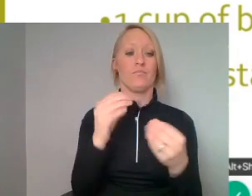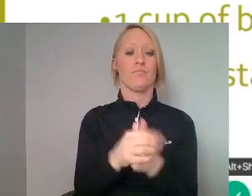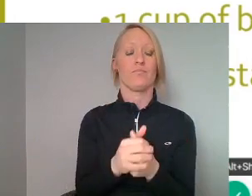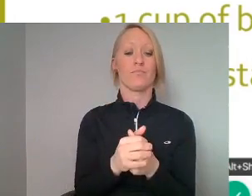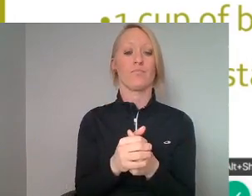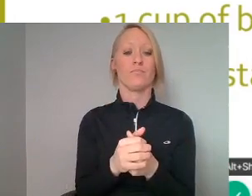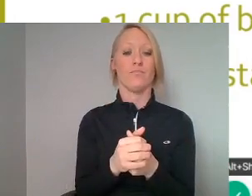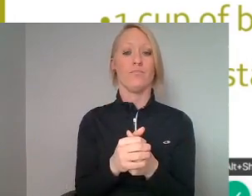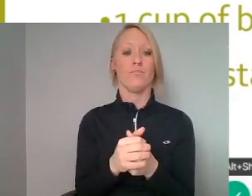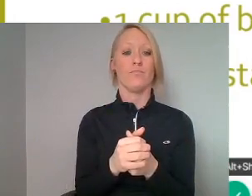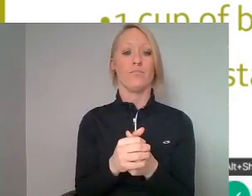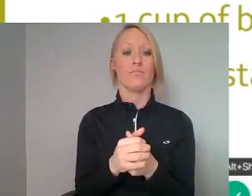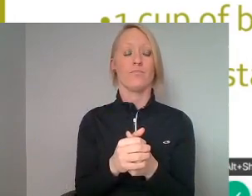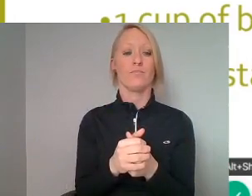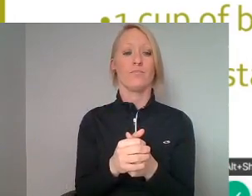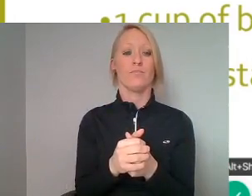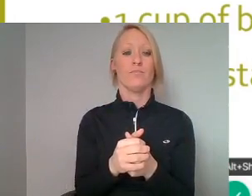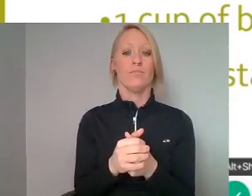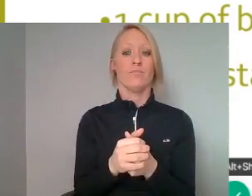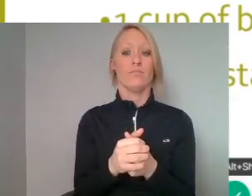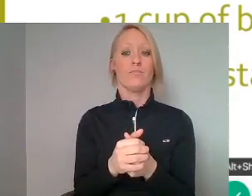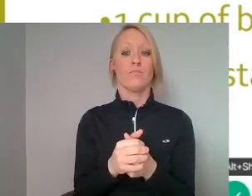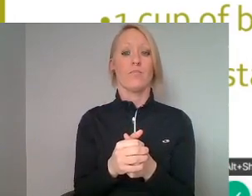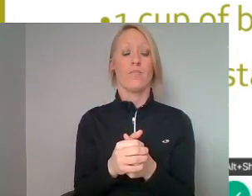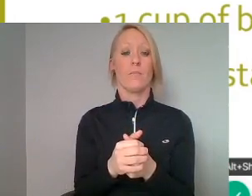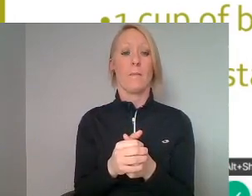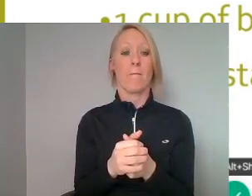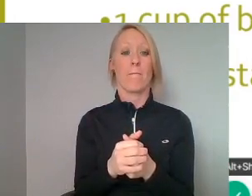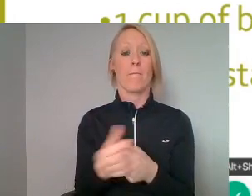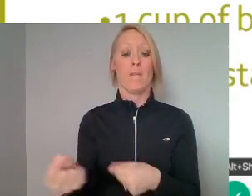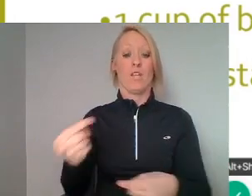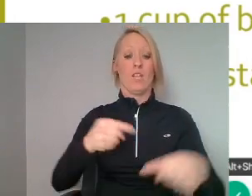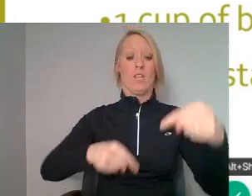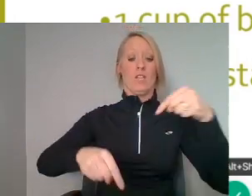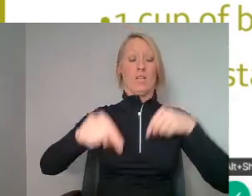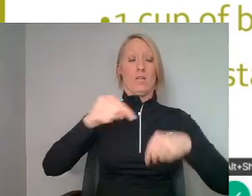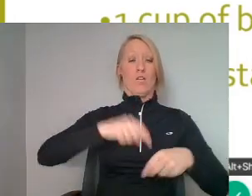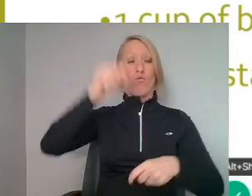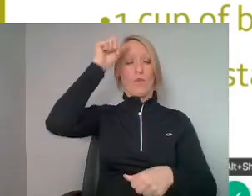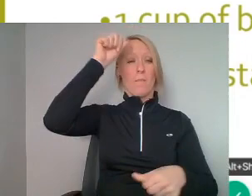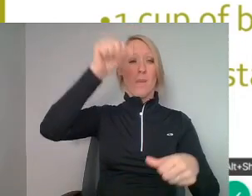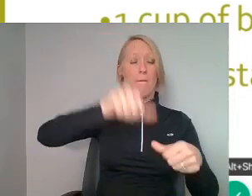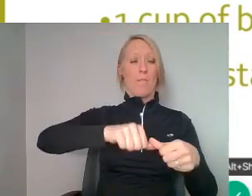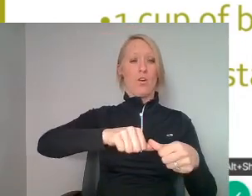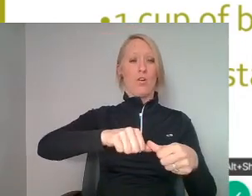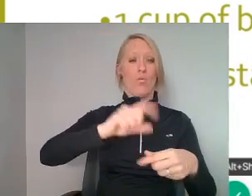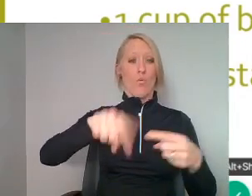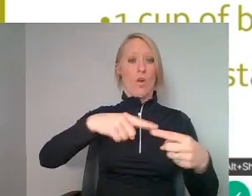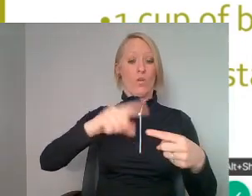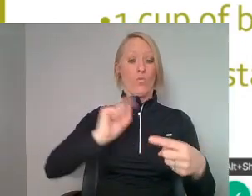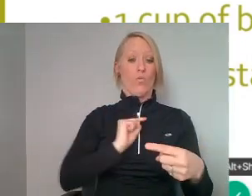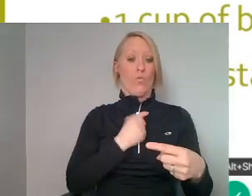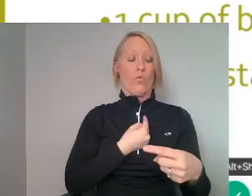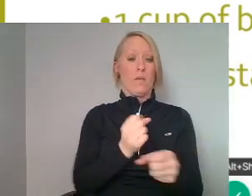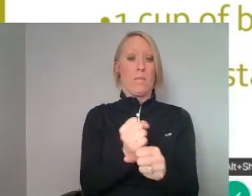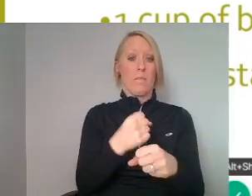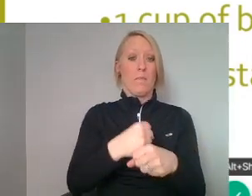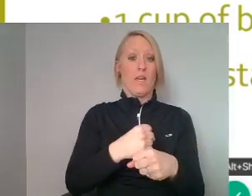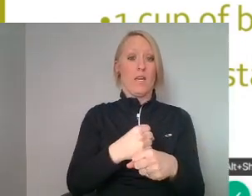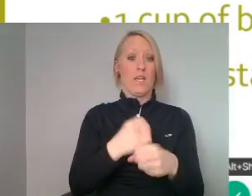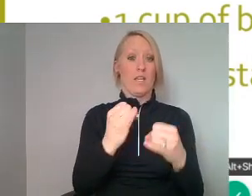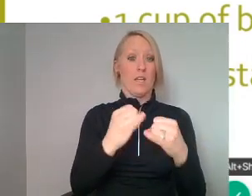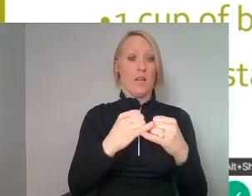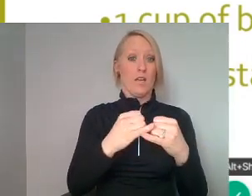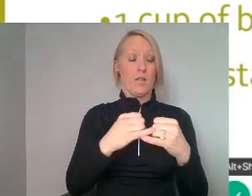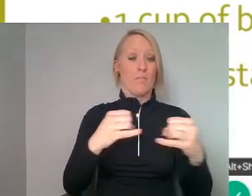So now I'm actually going to go back on what I just said. So you guys remember how I told you to really pack that spinach for the creamy tomato pasta? That's because if you